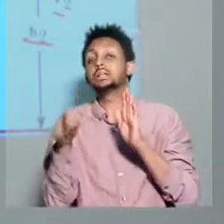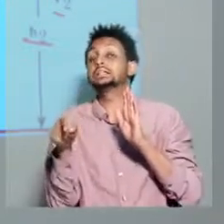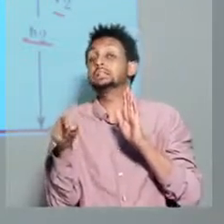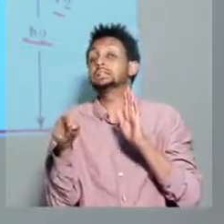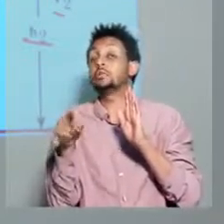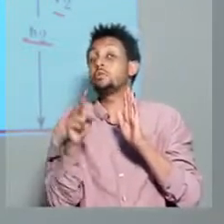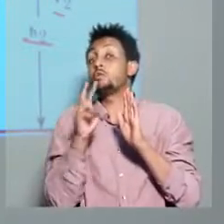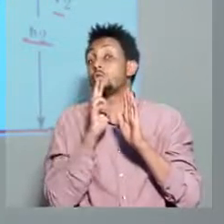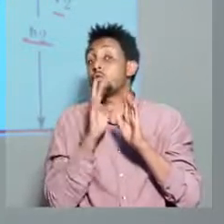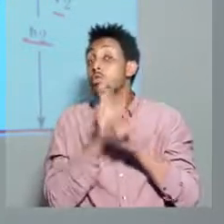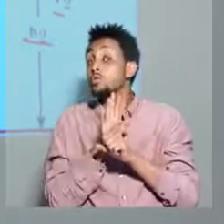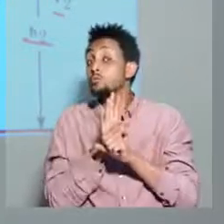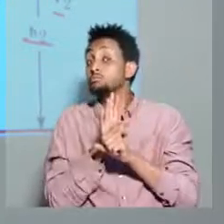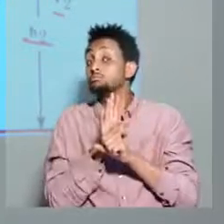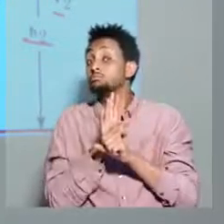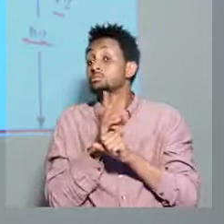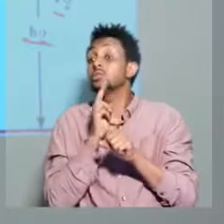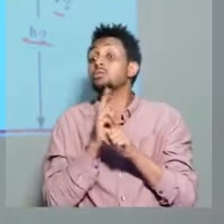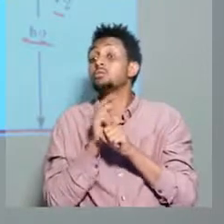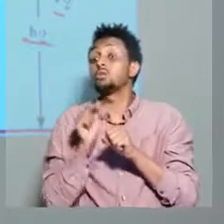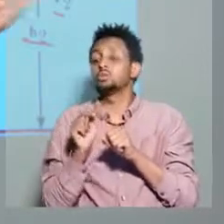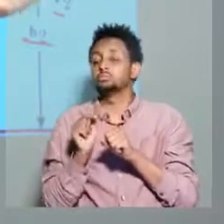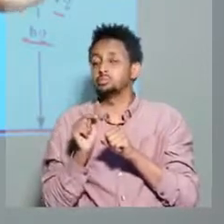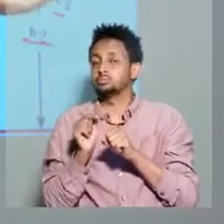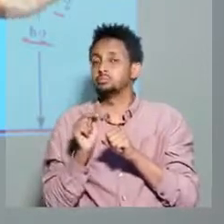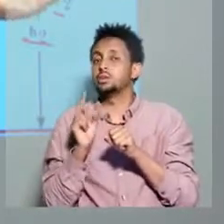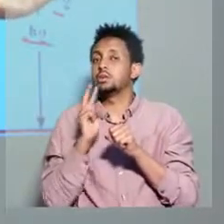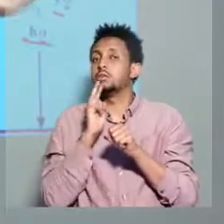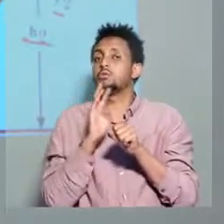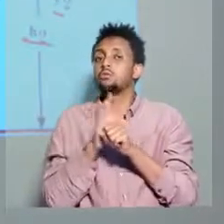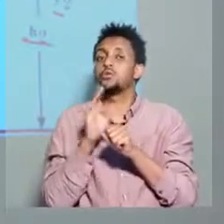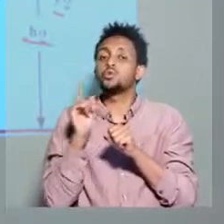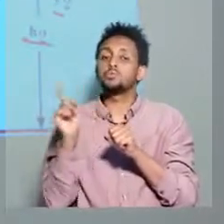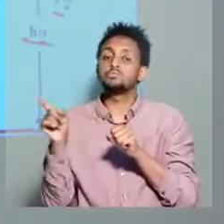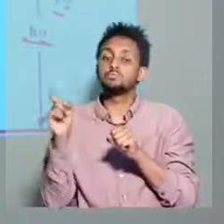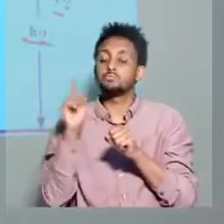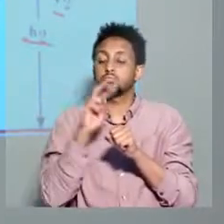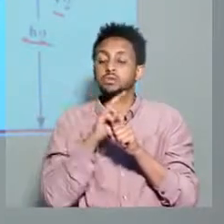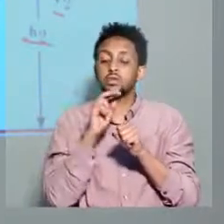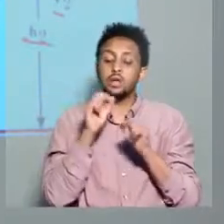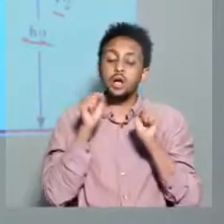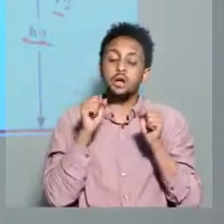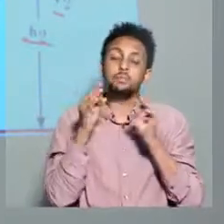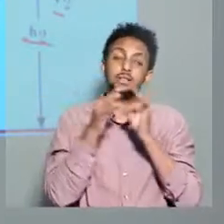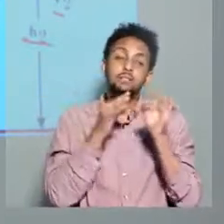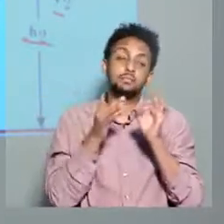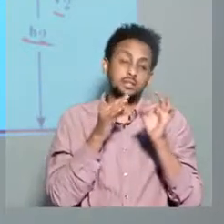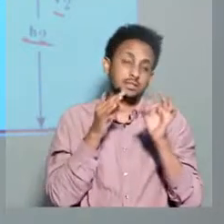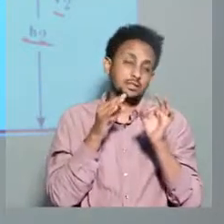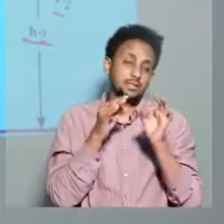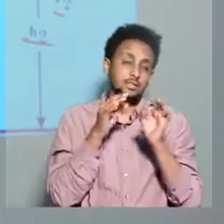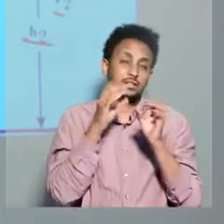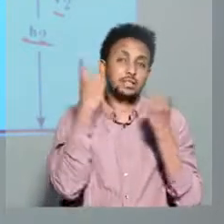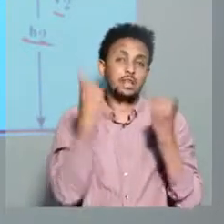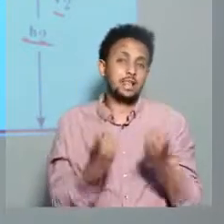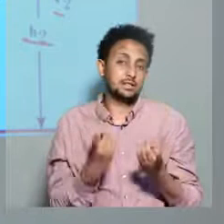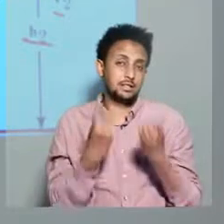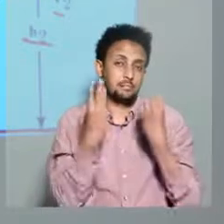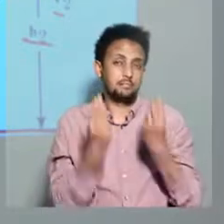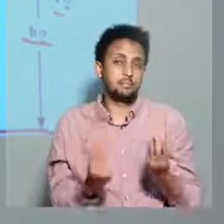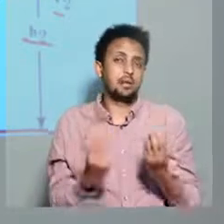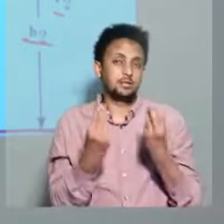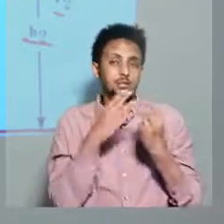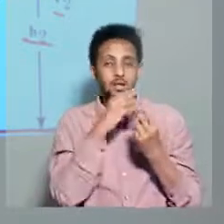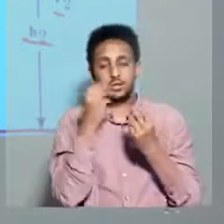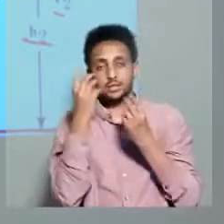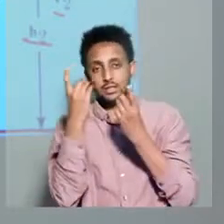of volume, either the volume here and the volume here, the volume can be expressed in terms of density, mass and density. We know